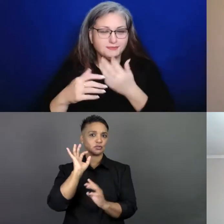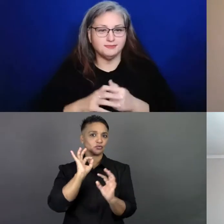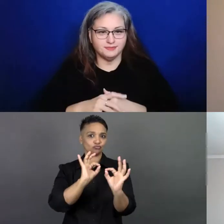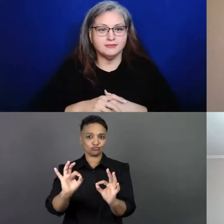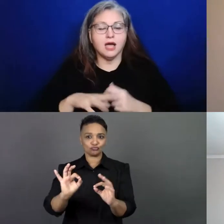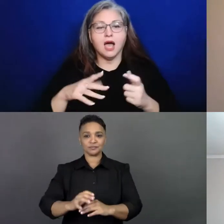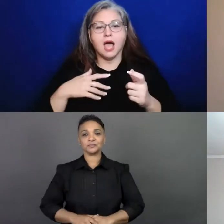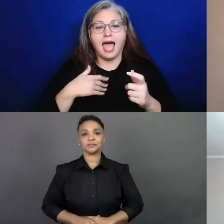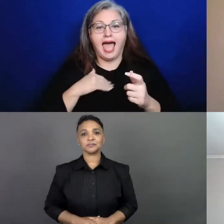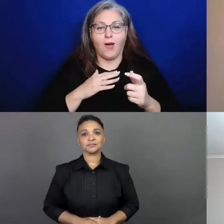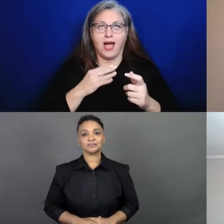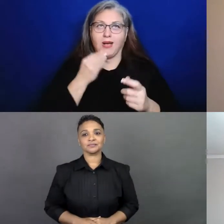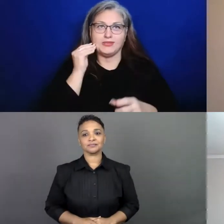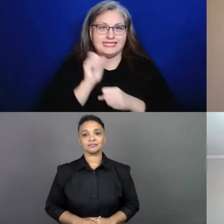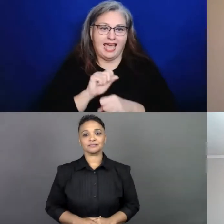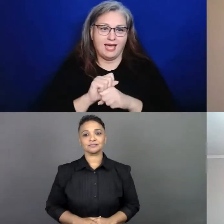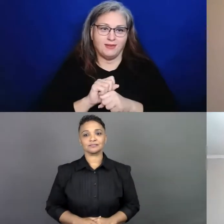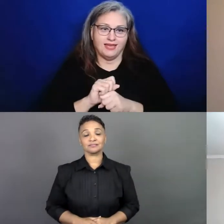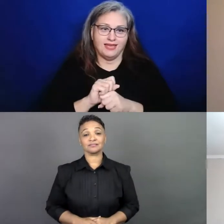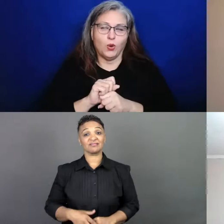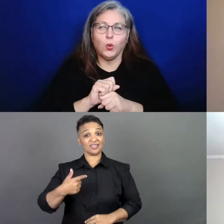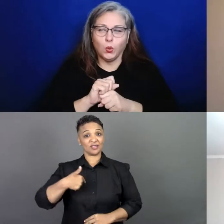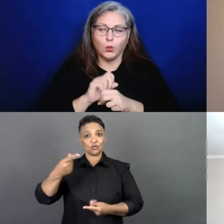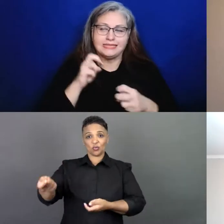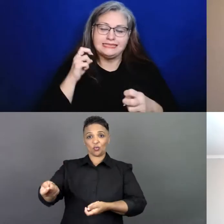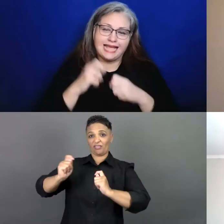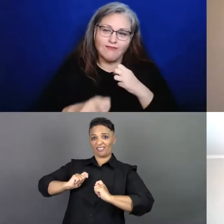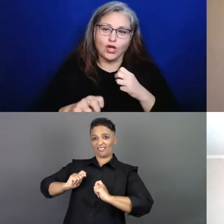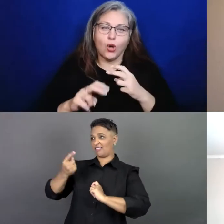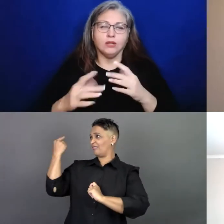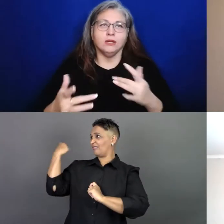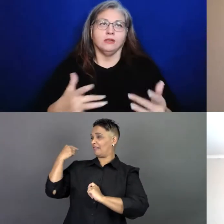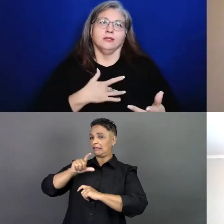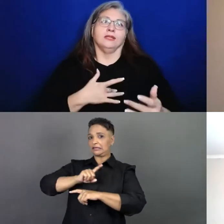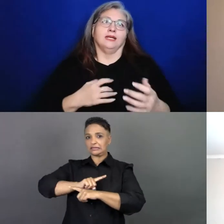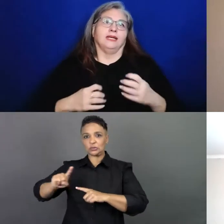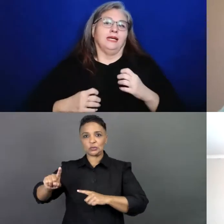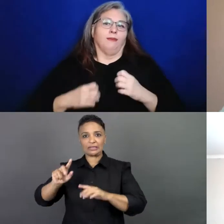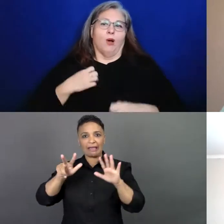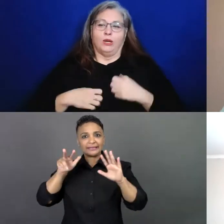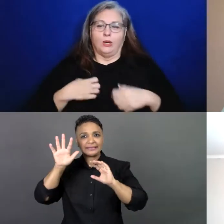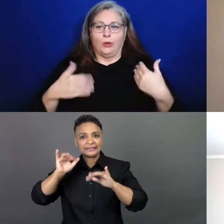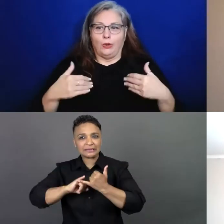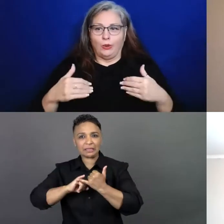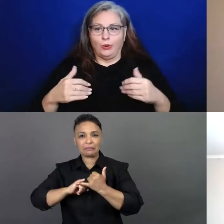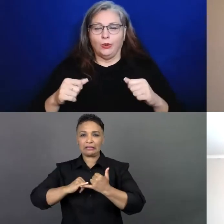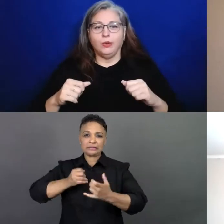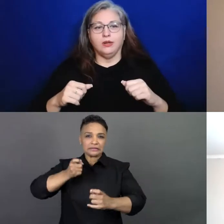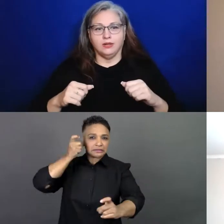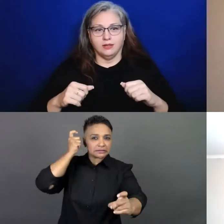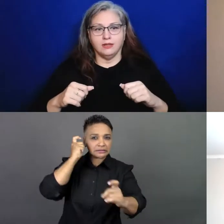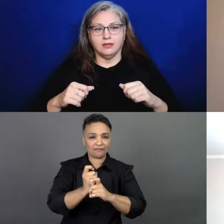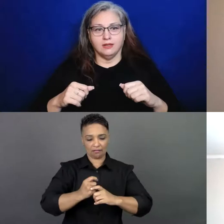Oh, our assignment, a bit difficult, emotional, you know, with